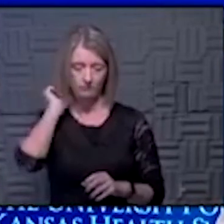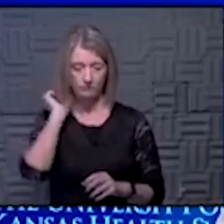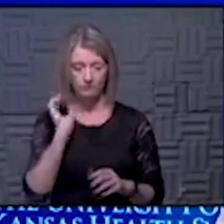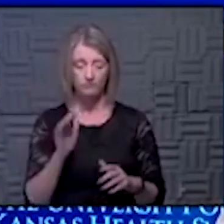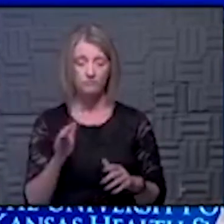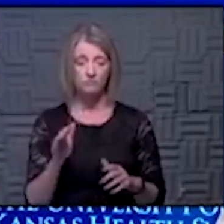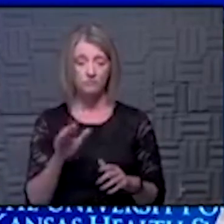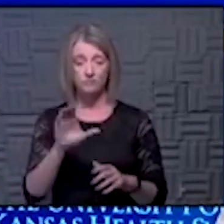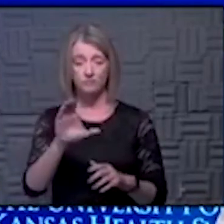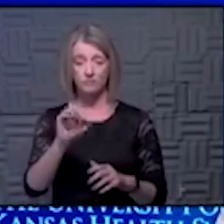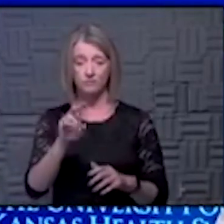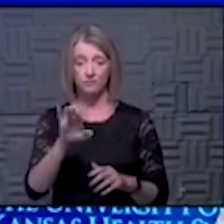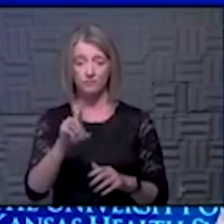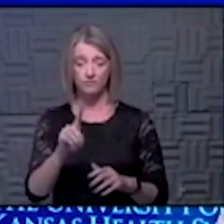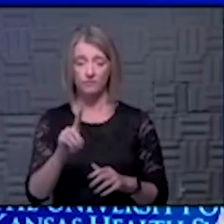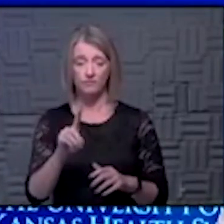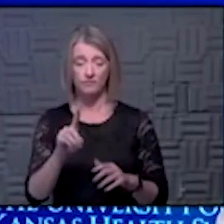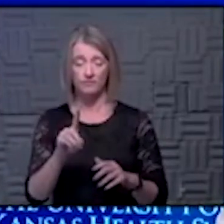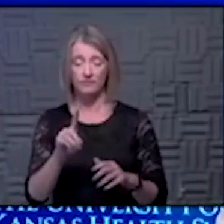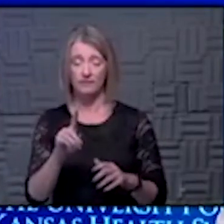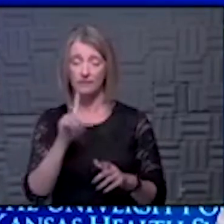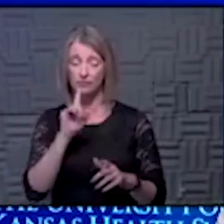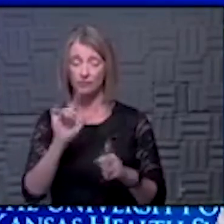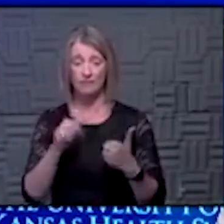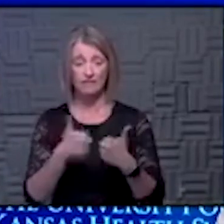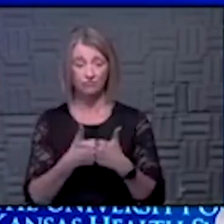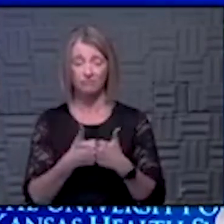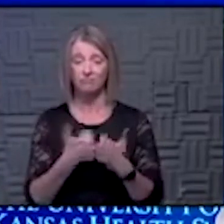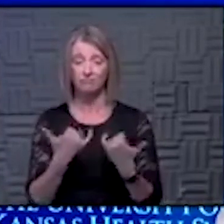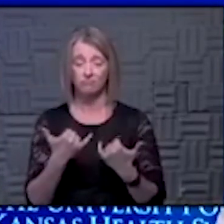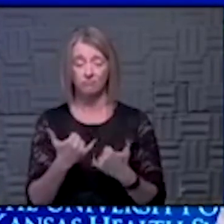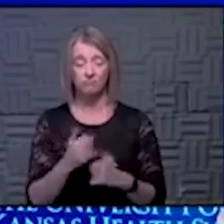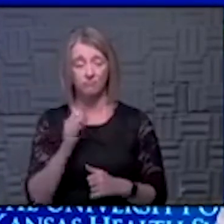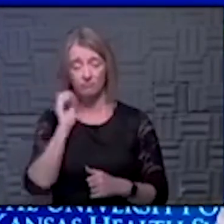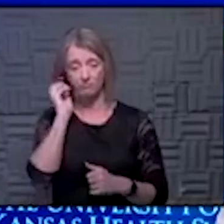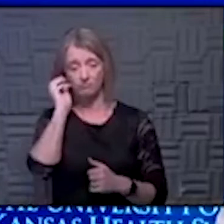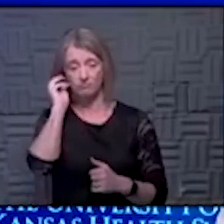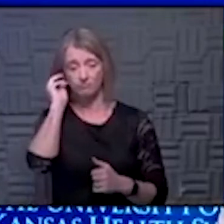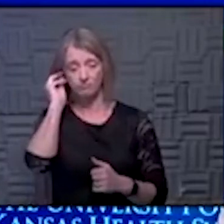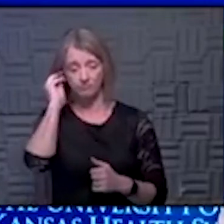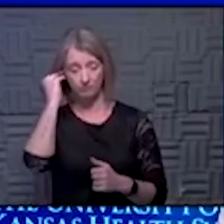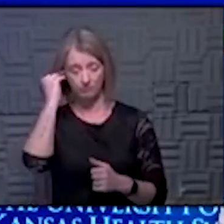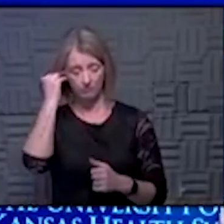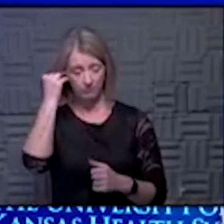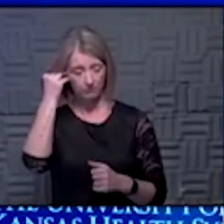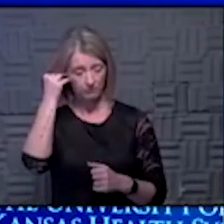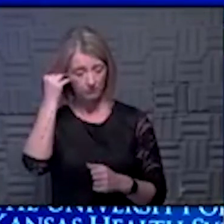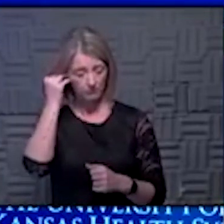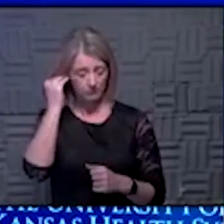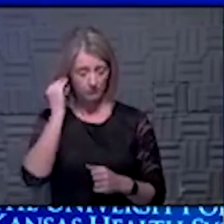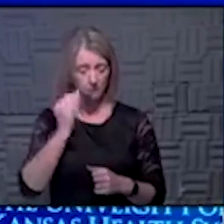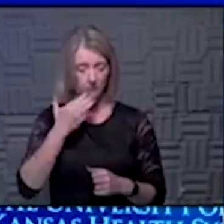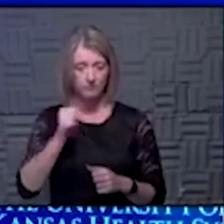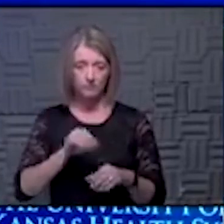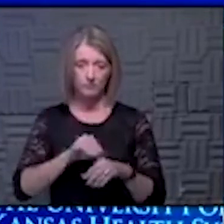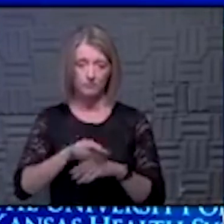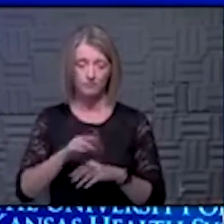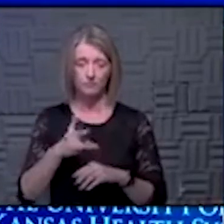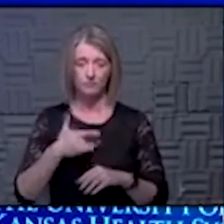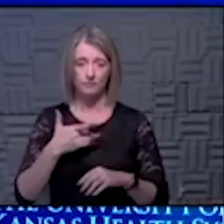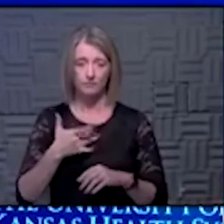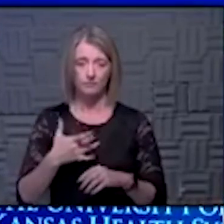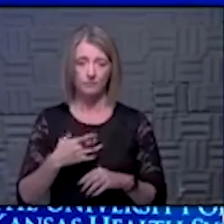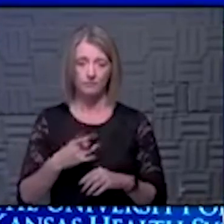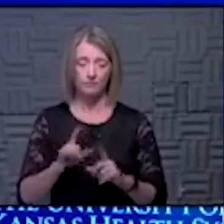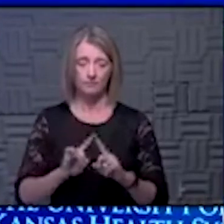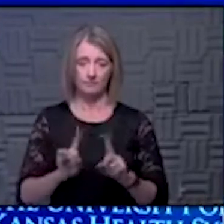symptoms similar to COVID, and that becomes part of our challenge right now. So I guess I would say the best advice I could give you is if you feel like